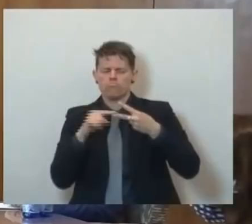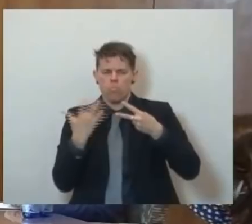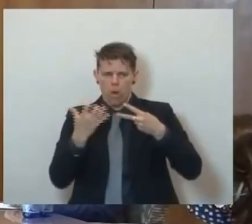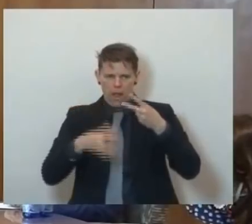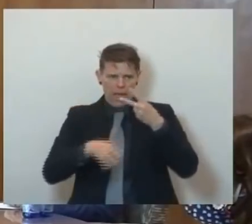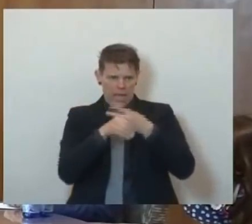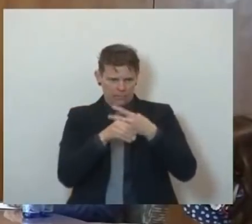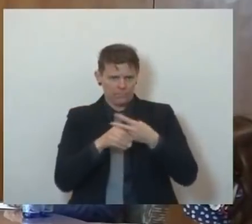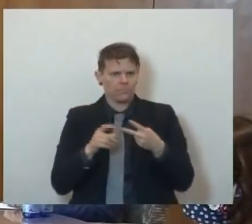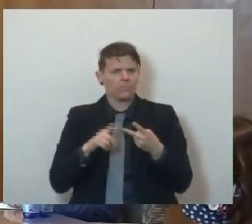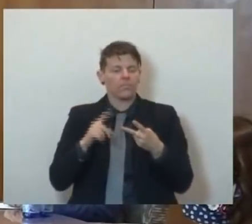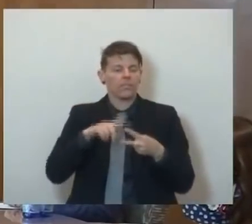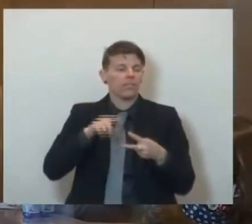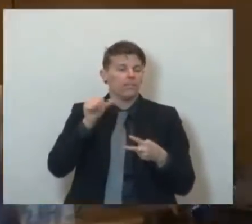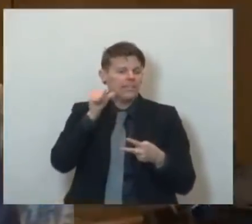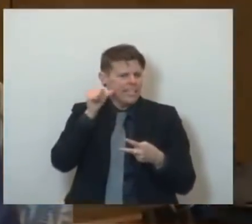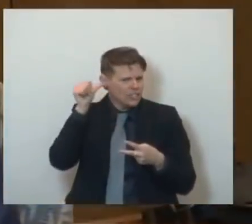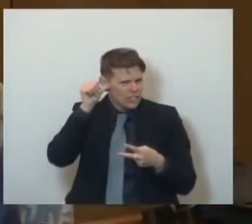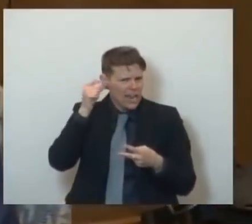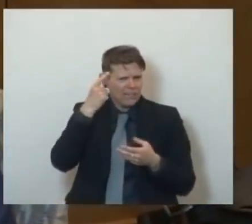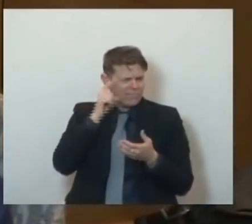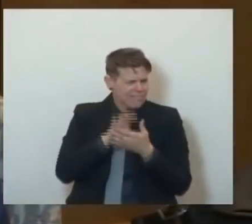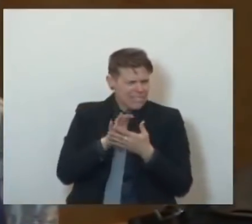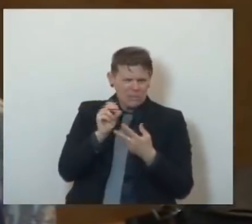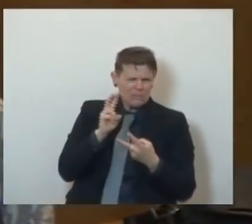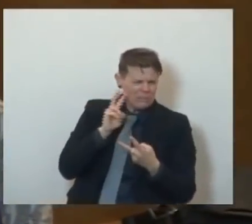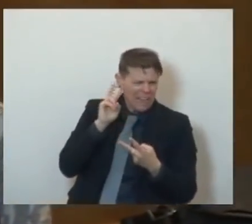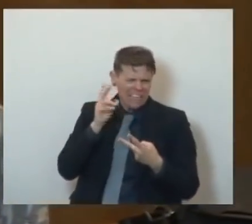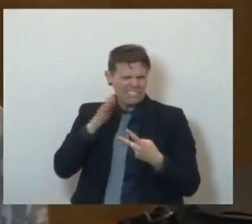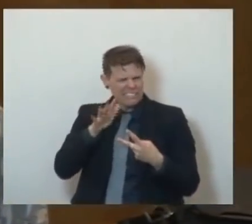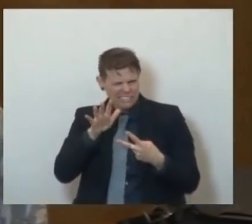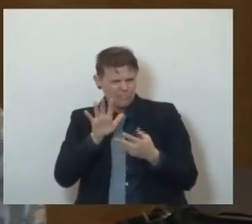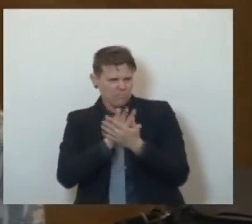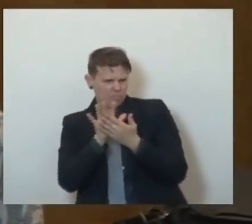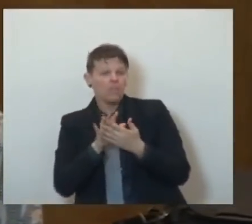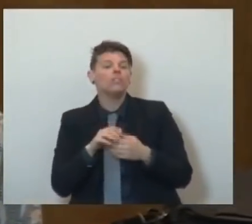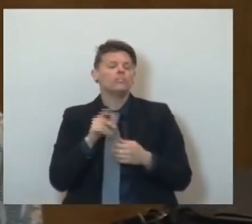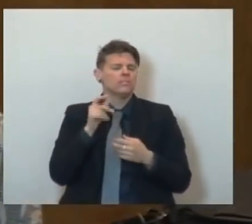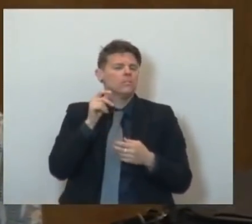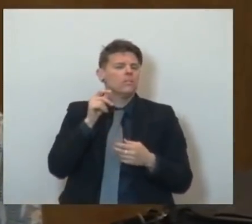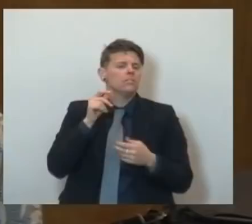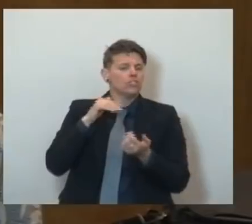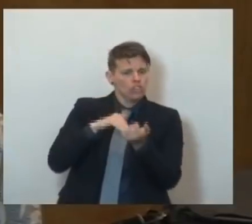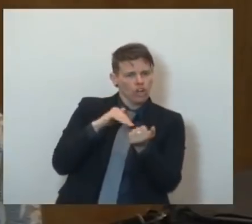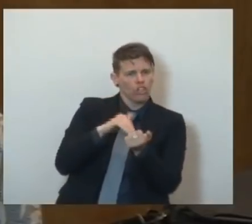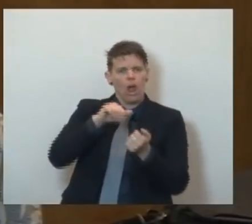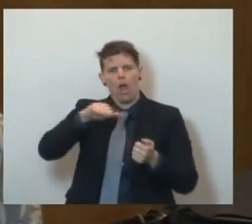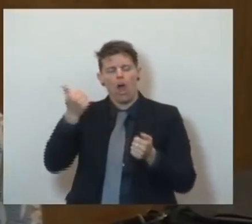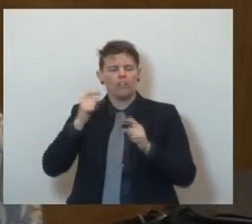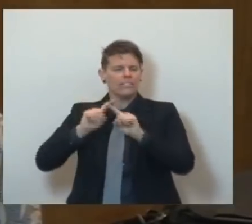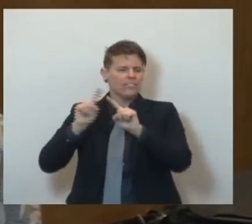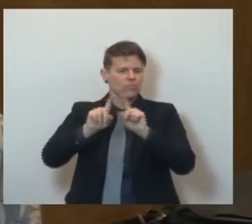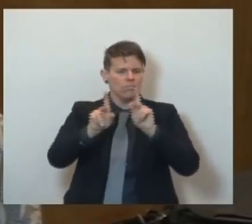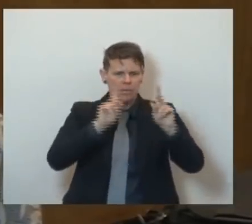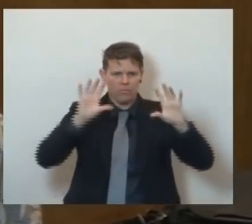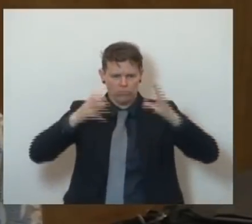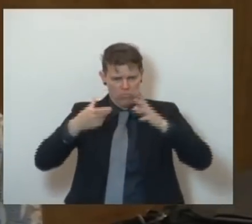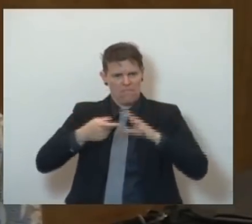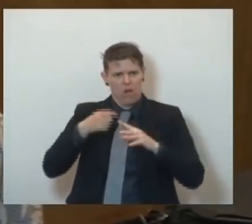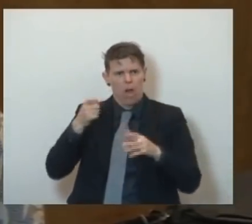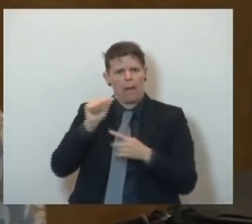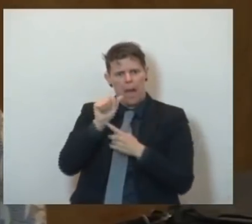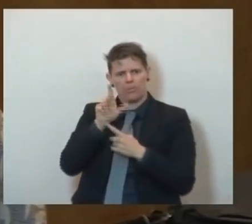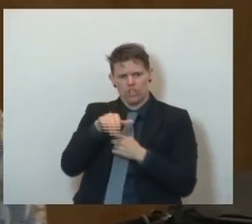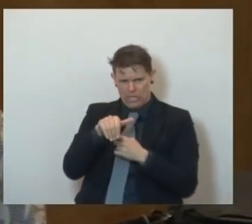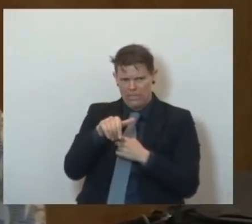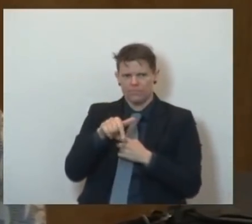it was, or the day before, physicians, intensivists from Albuquerque reached out in a teleconference